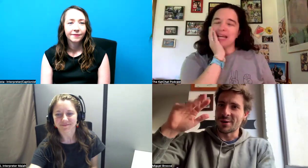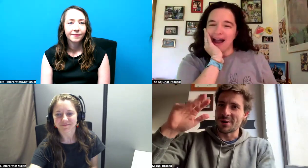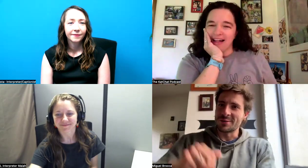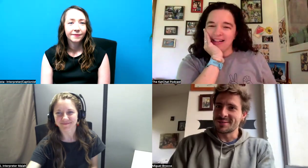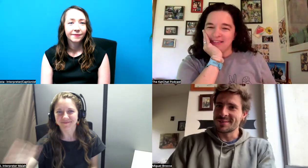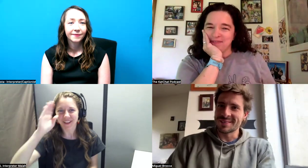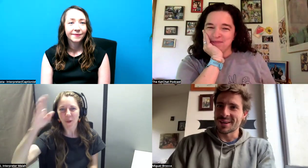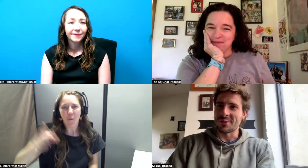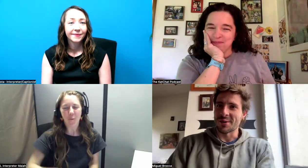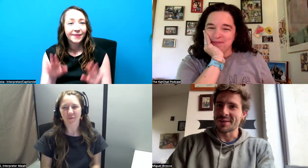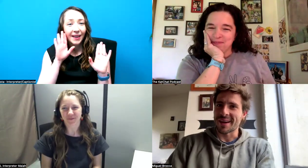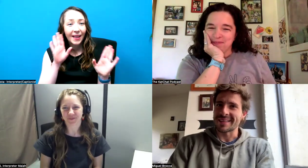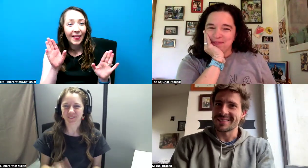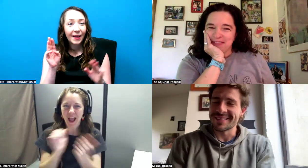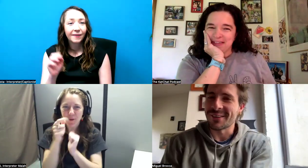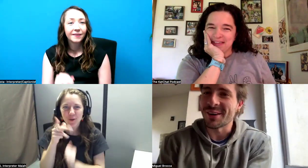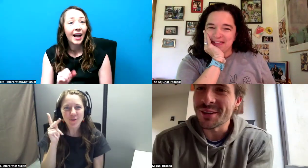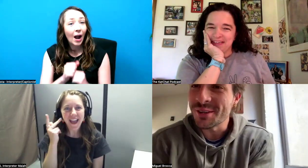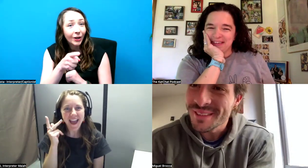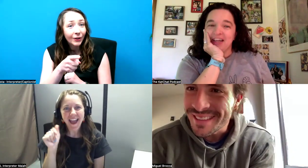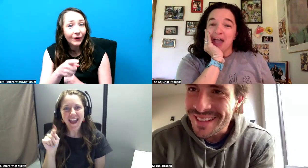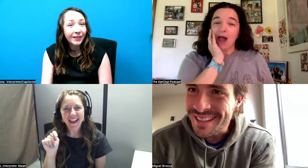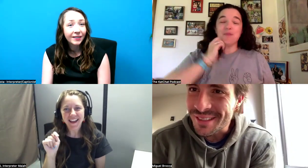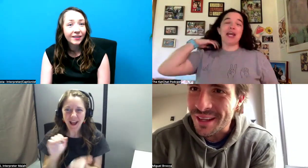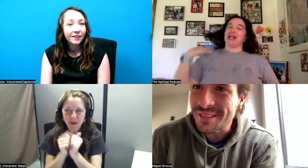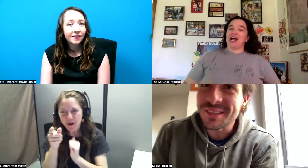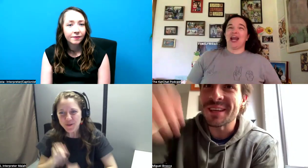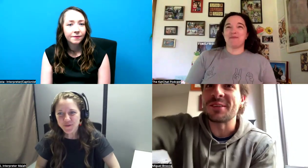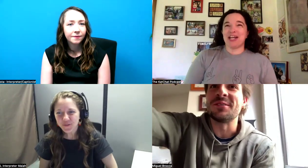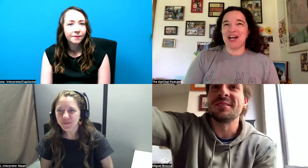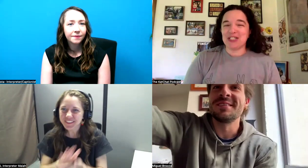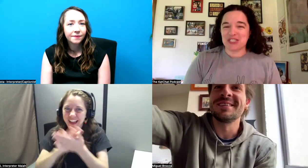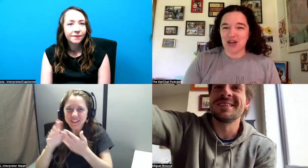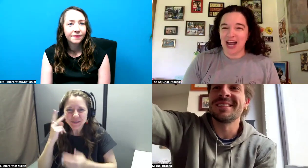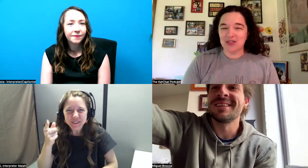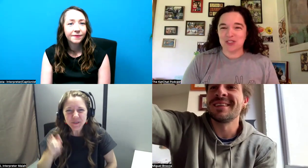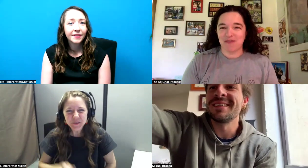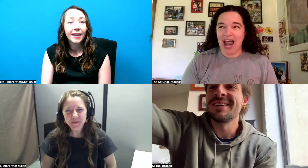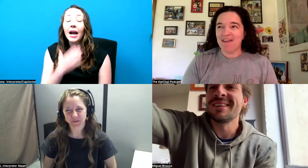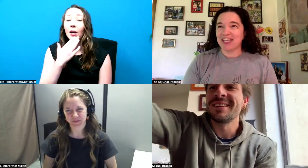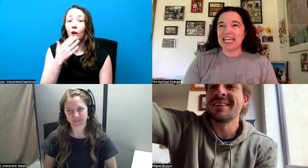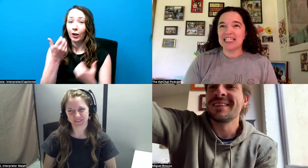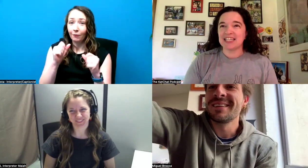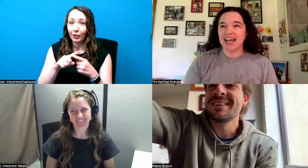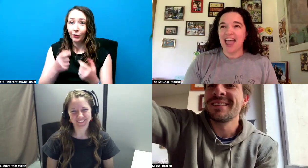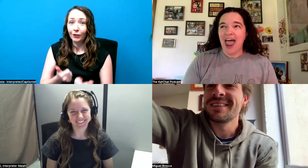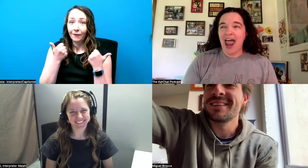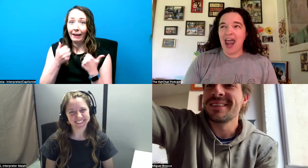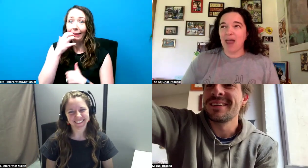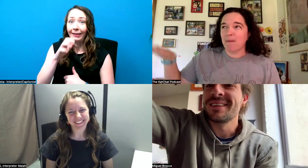Hello, Hello. Miguel. How are you, Kat? How are you? So I'm nice pretty to see good. you. Pretty good. Just trying to survive the